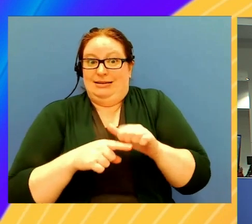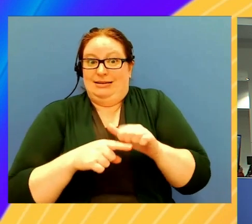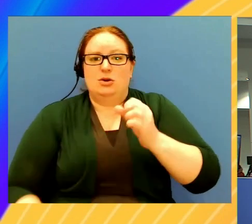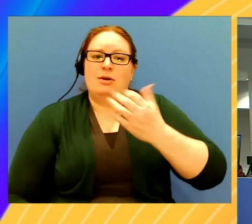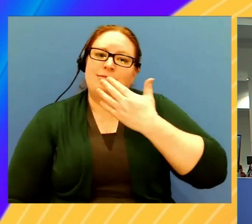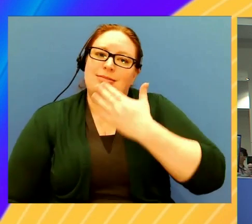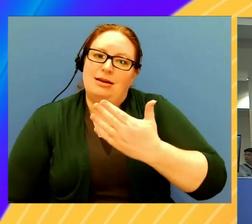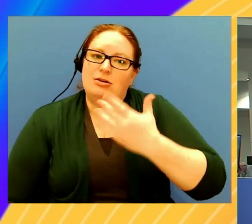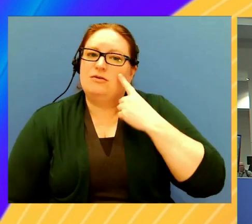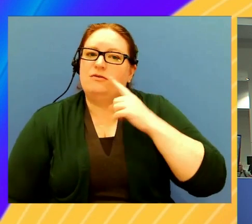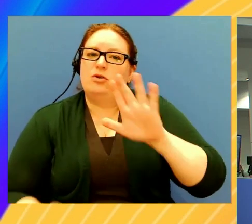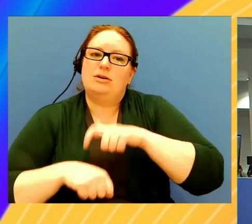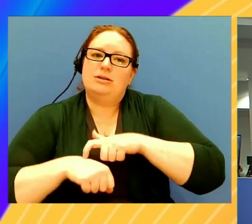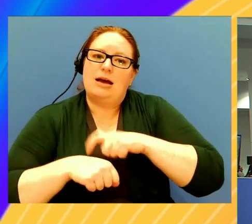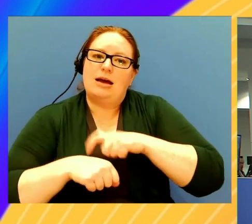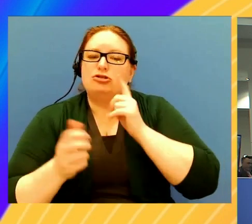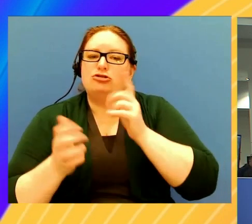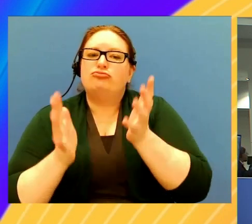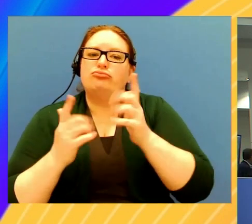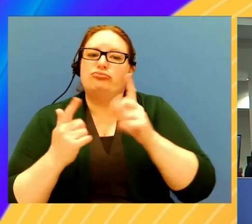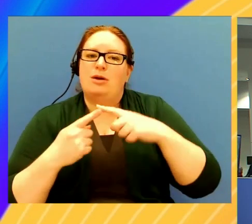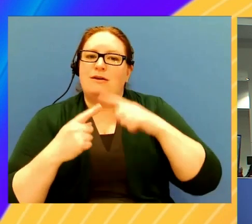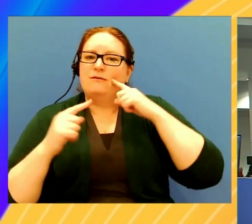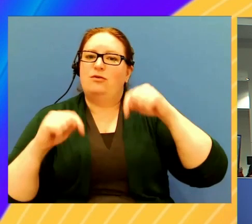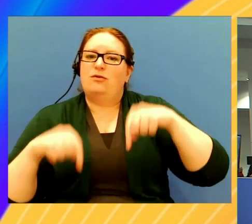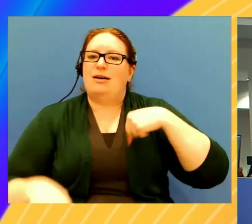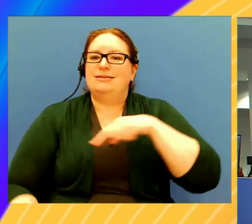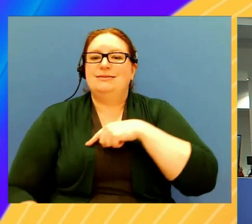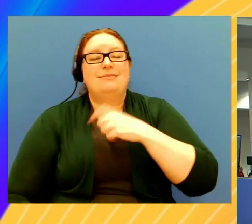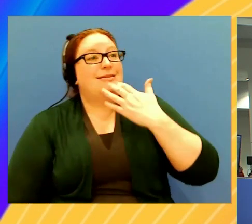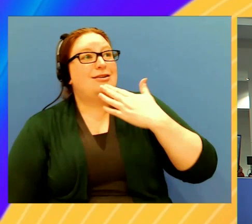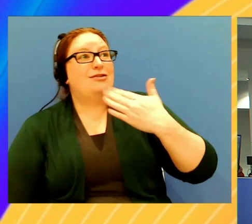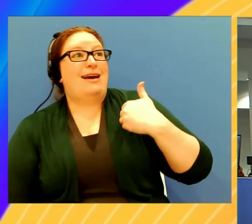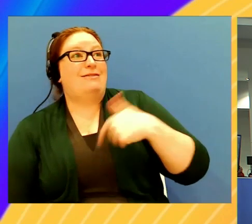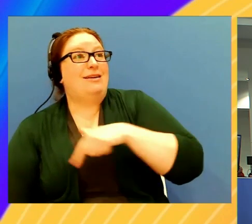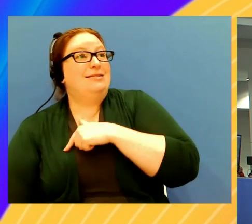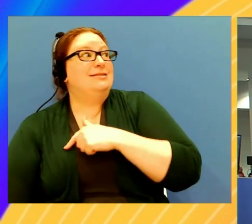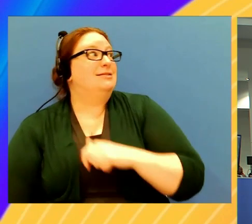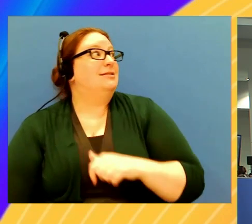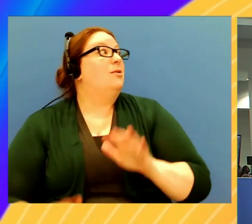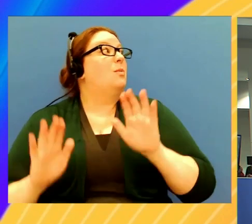for taking your time to talk about this for us. Thanks for having us. All right. Well,